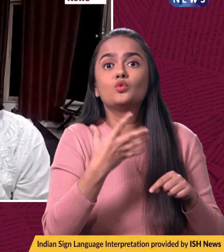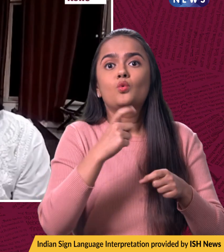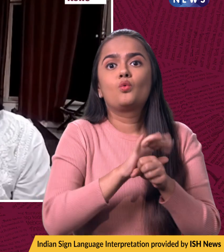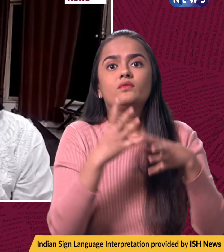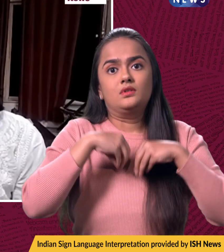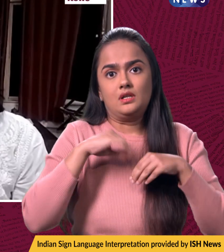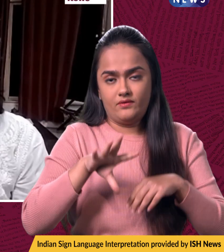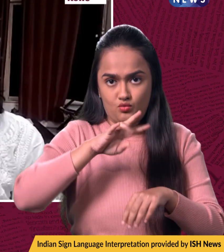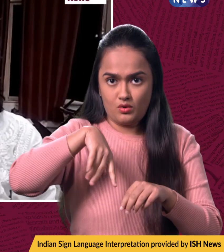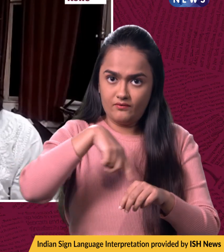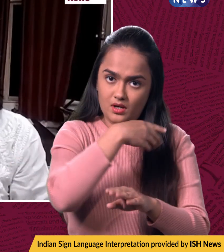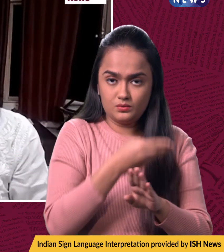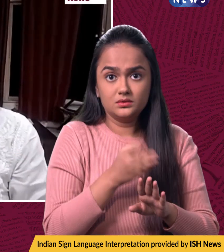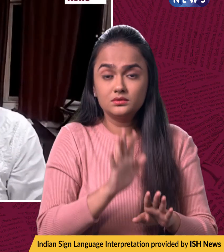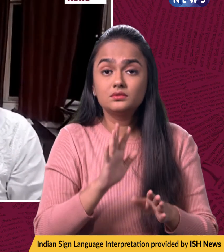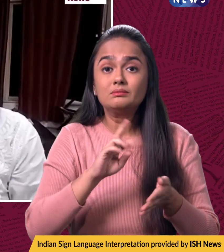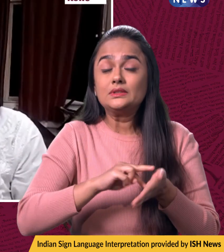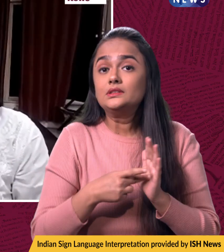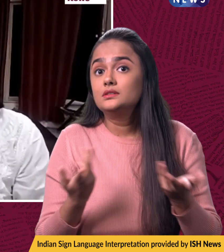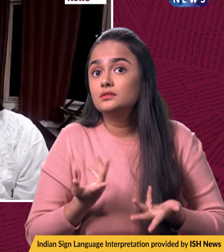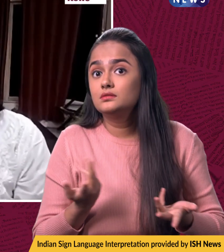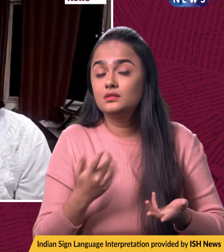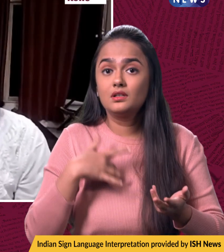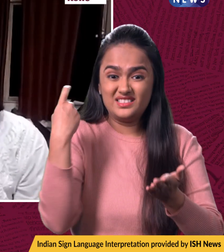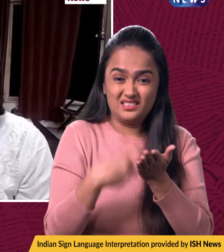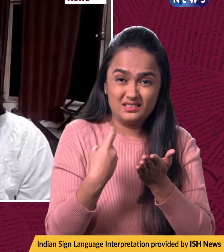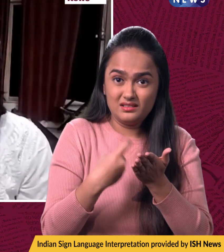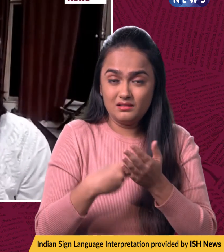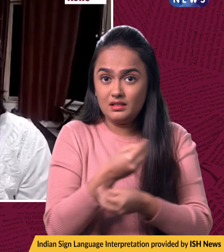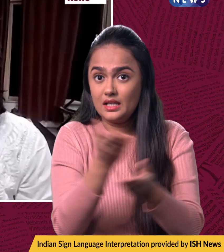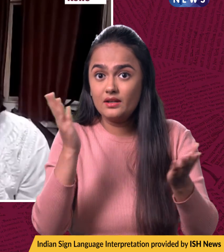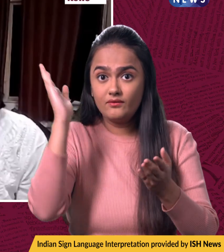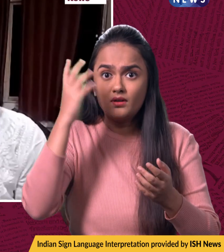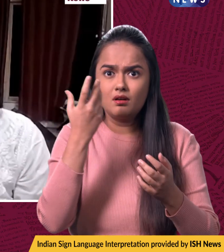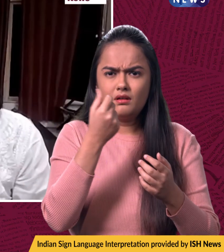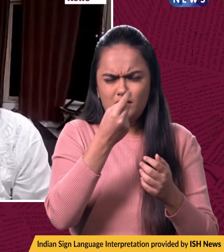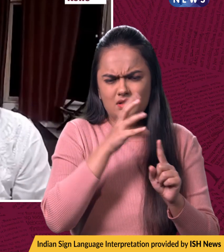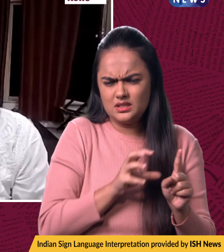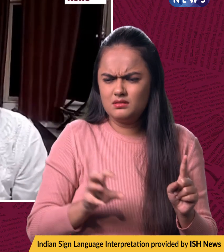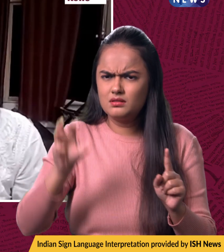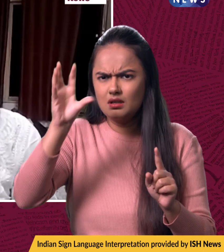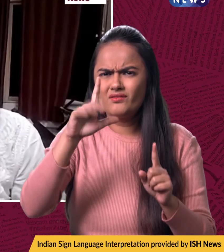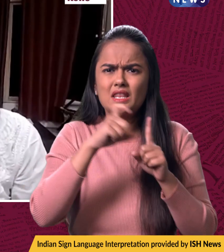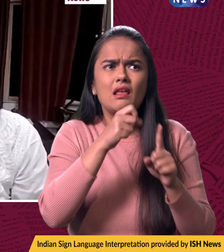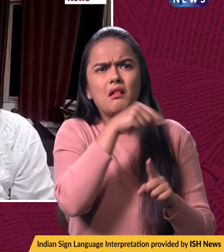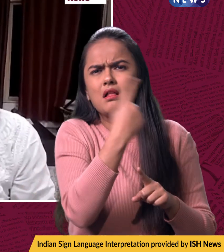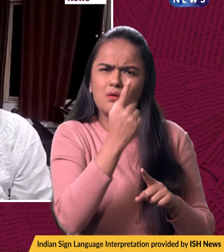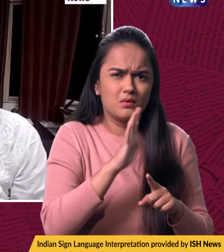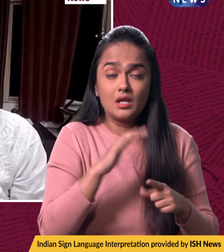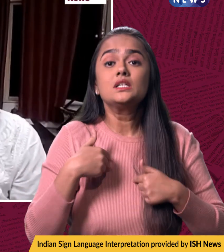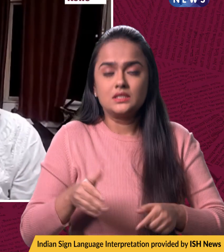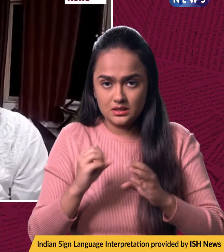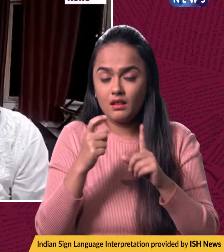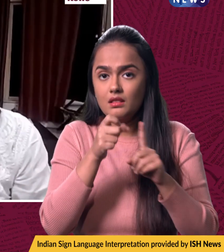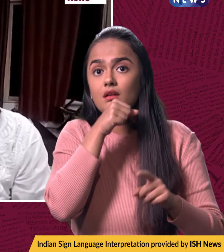13,648 fresh COVID cases in the last 24 hours. And hence, there are restrictions that have been announced by several states, not just Delhi. We'll start